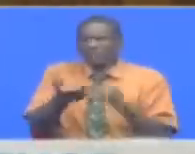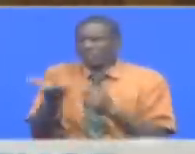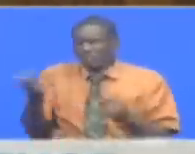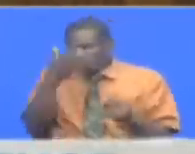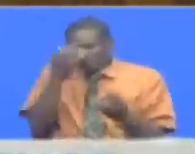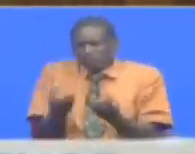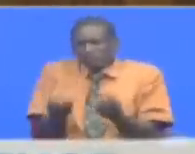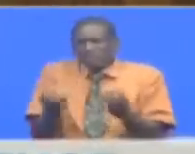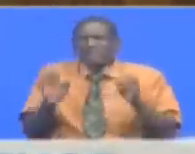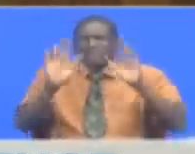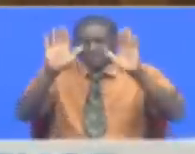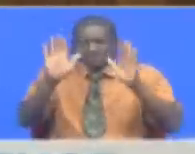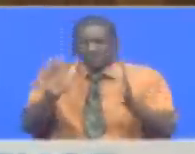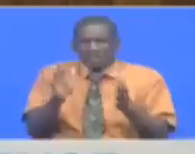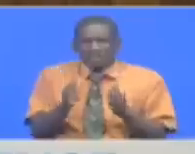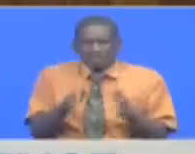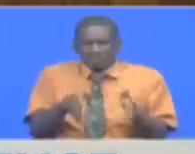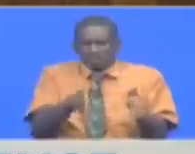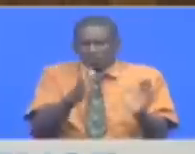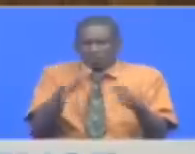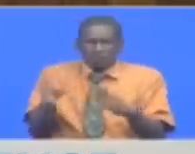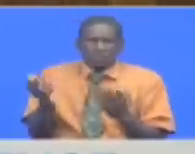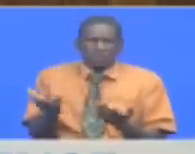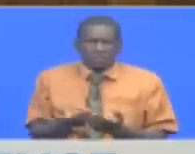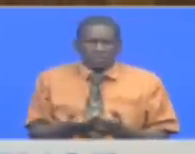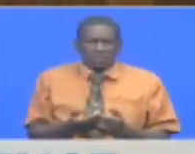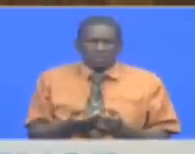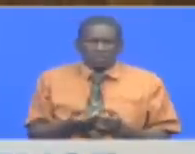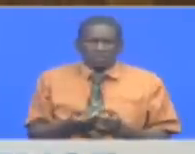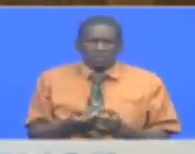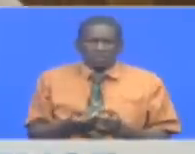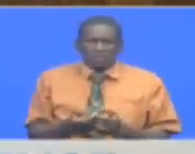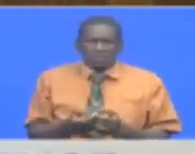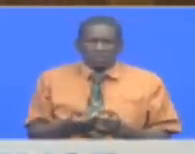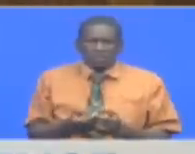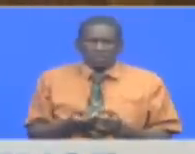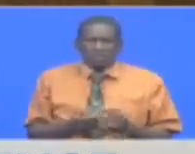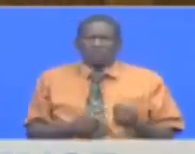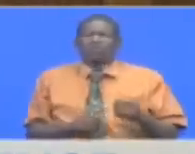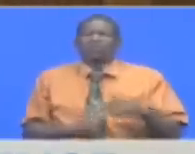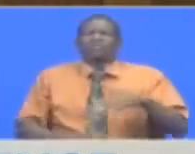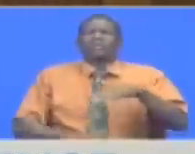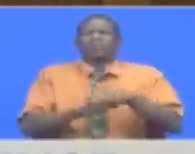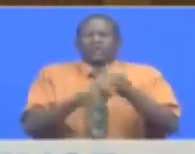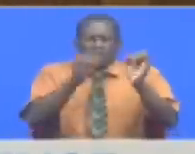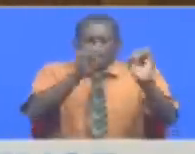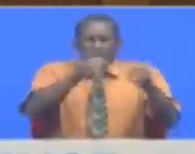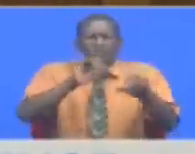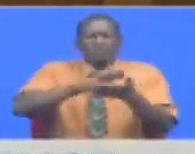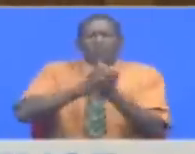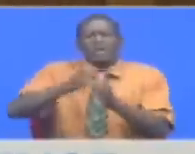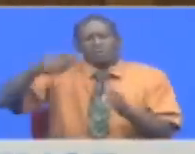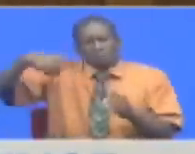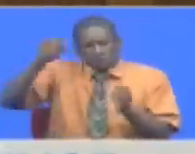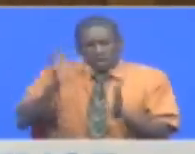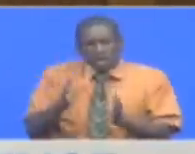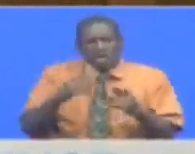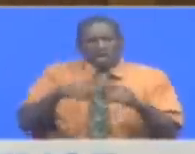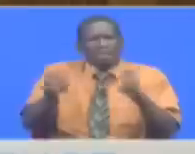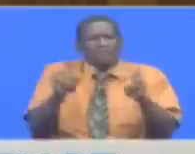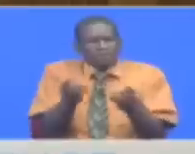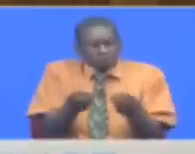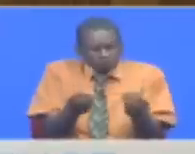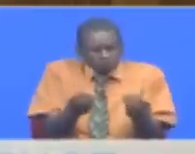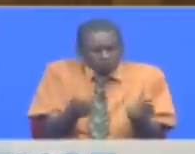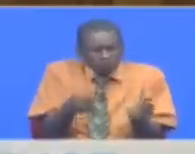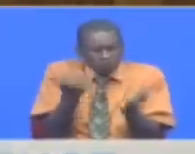campaign platform, right? To propel an individual to victory as opposed to dealing with the underlying